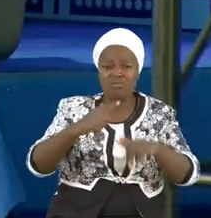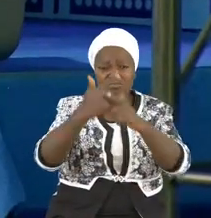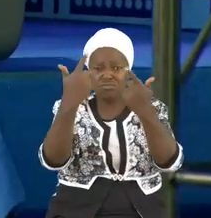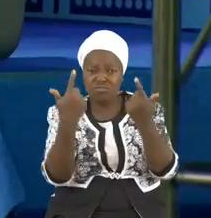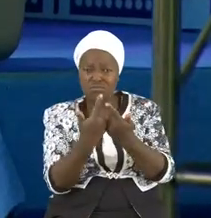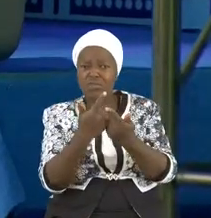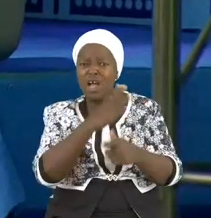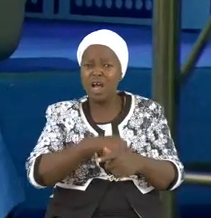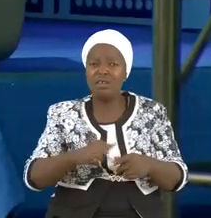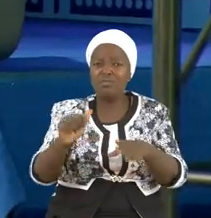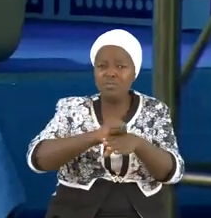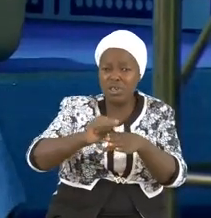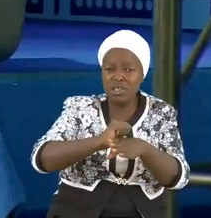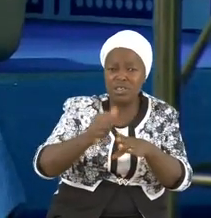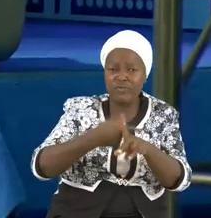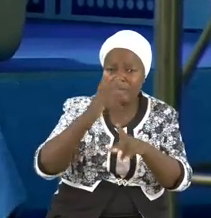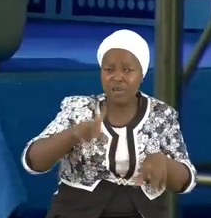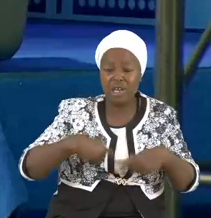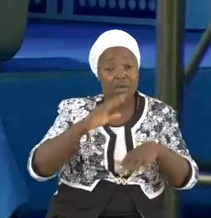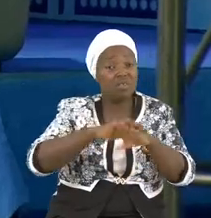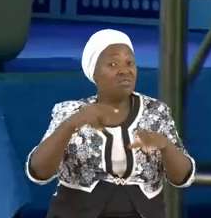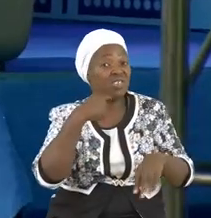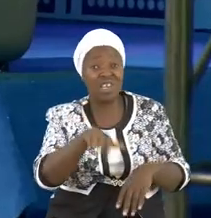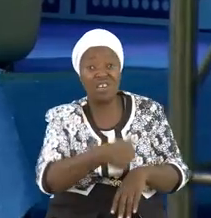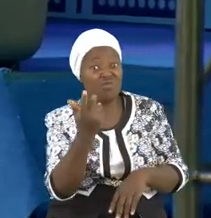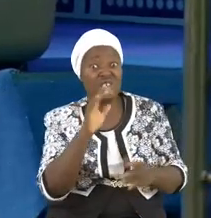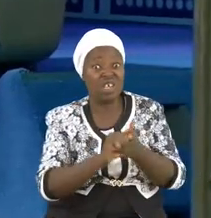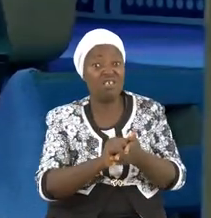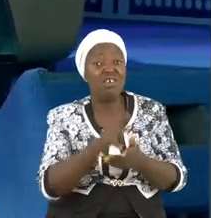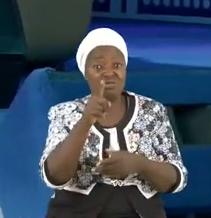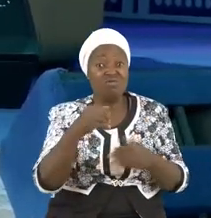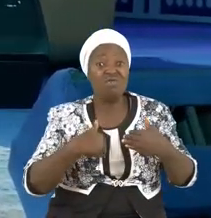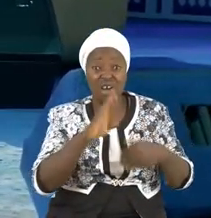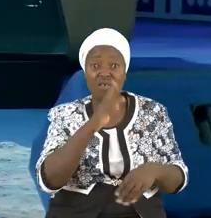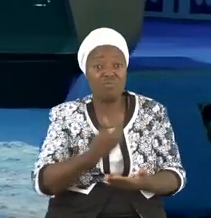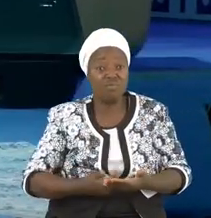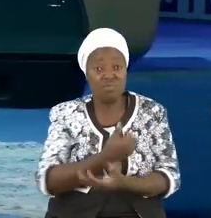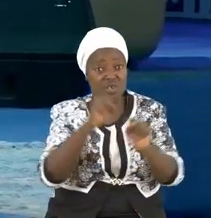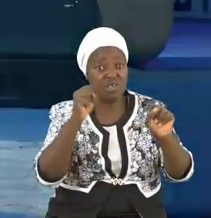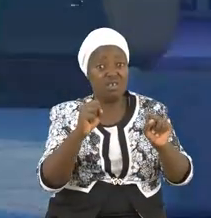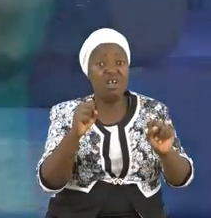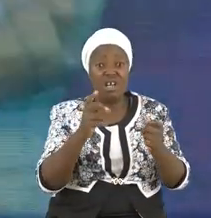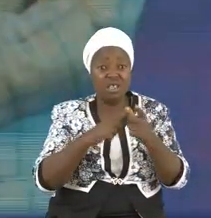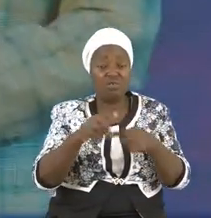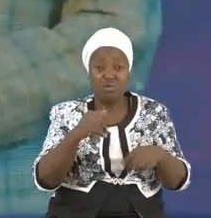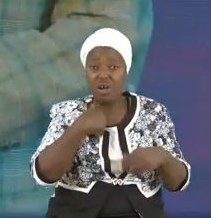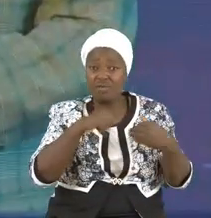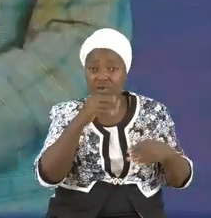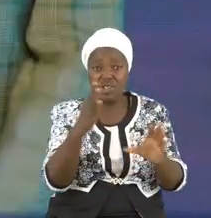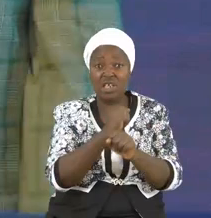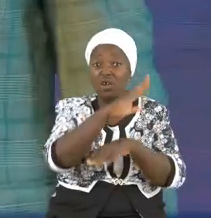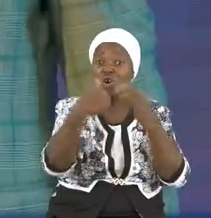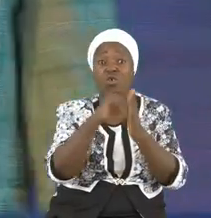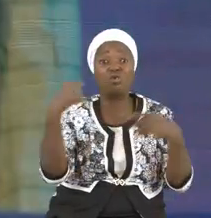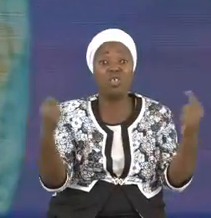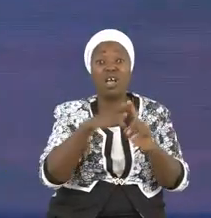life, don't tell anybody you are saved yet. You have not taken all your sins and nailed them